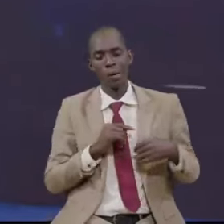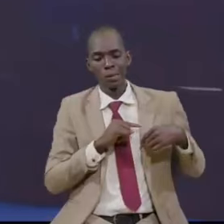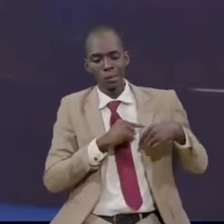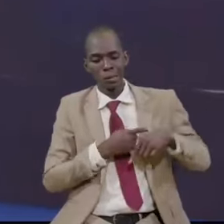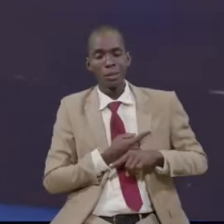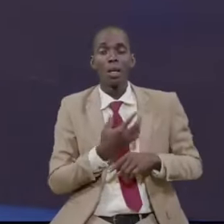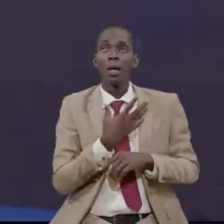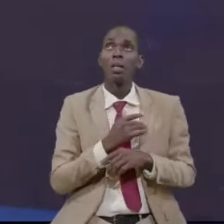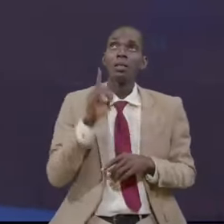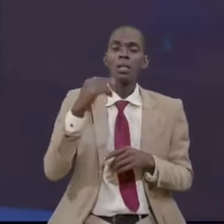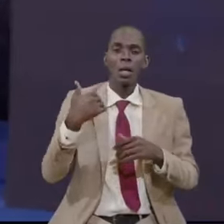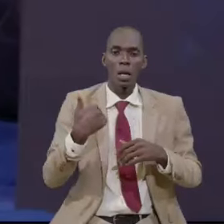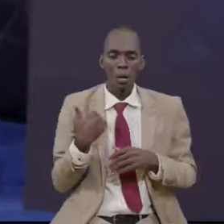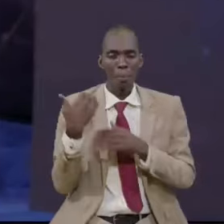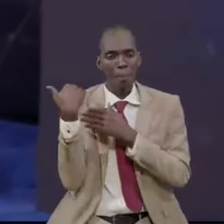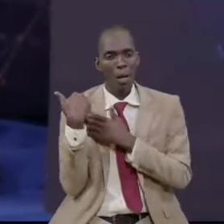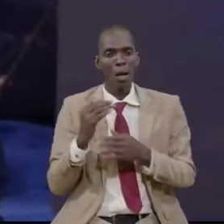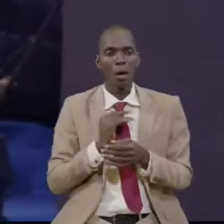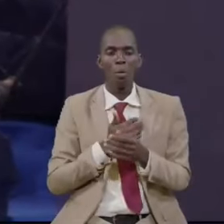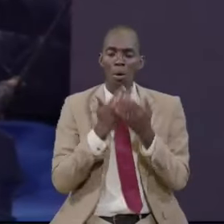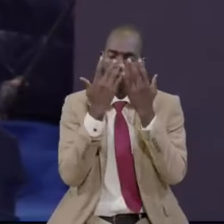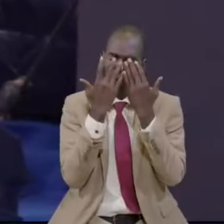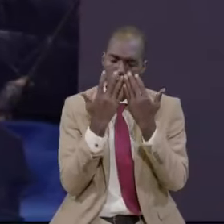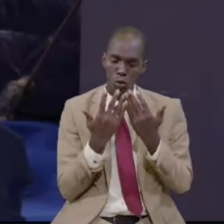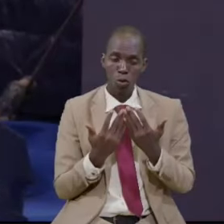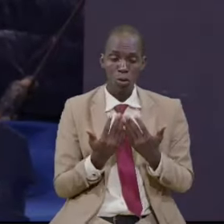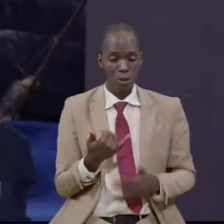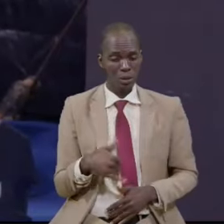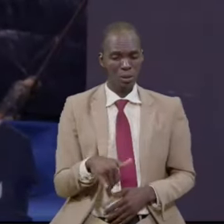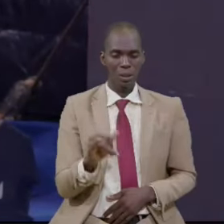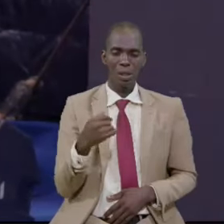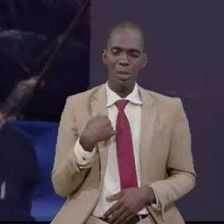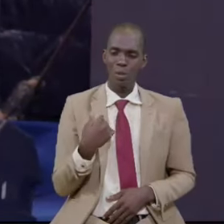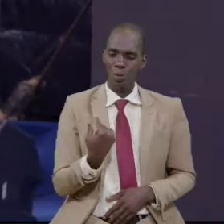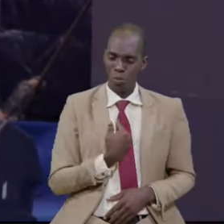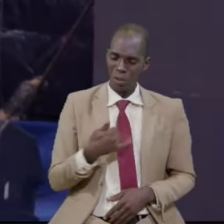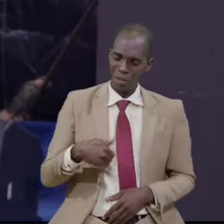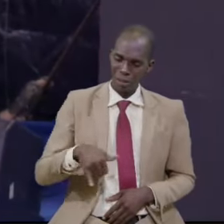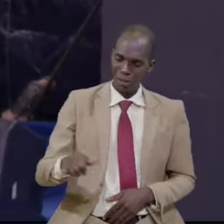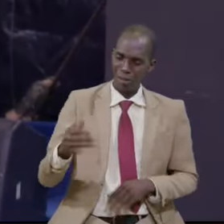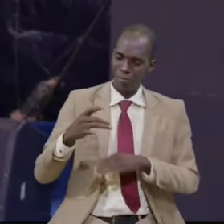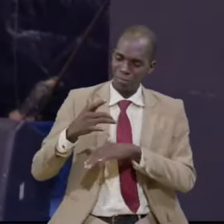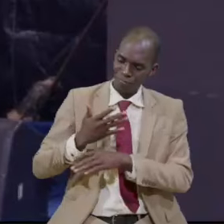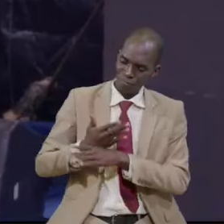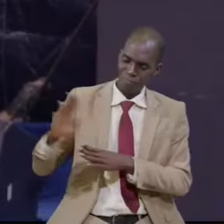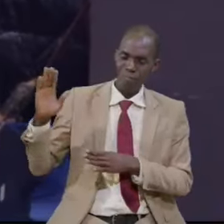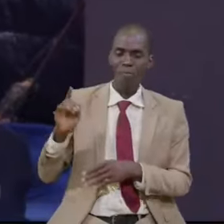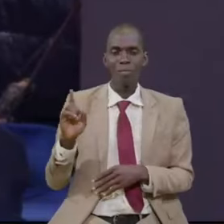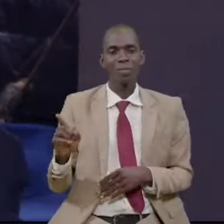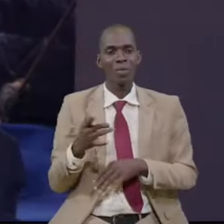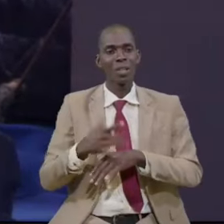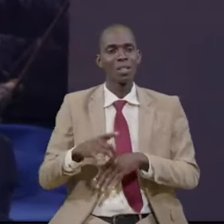sorrows. Yet, we did esteem him stricken, smitten of God,